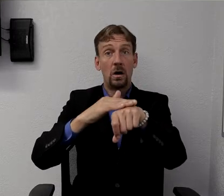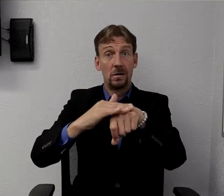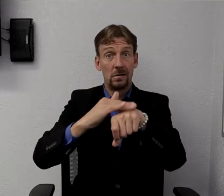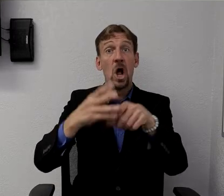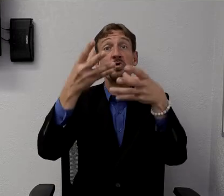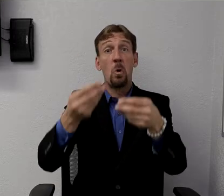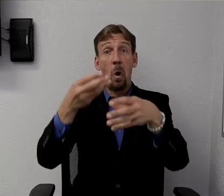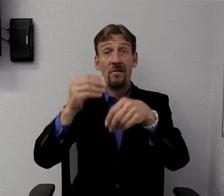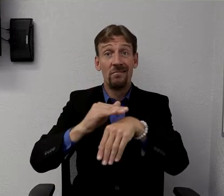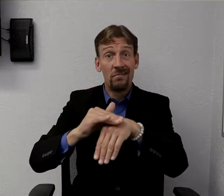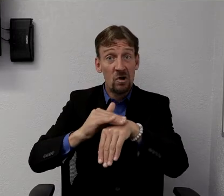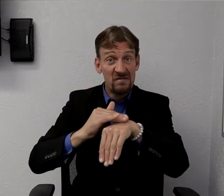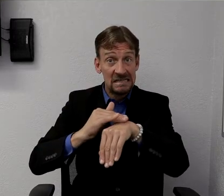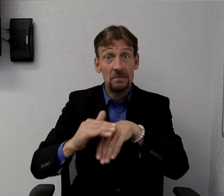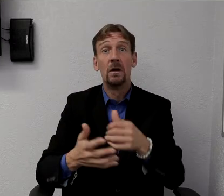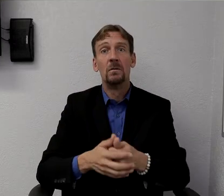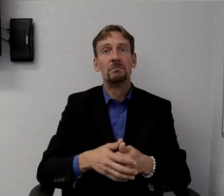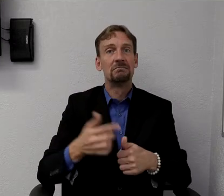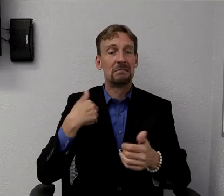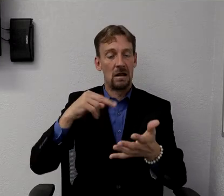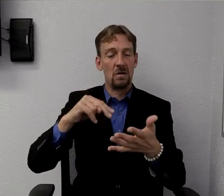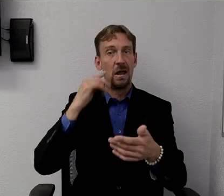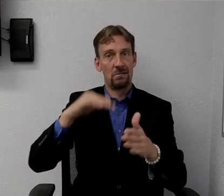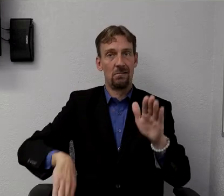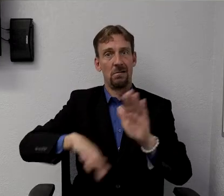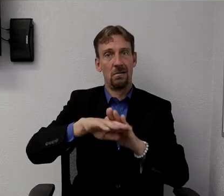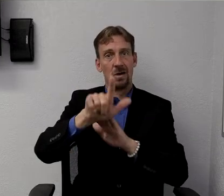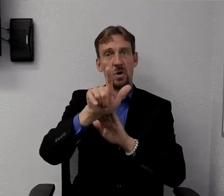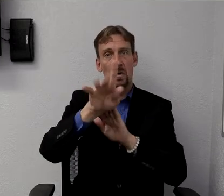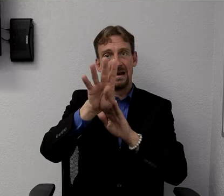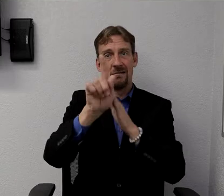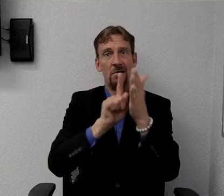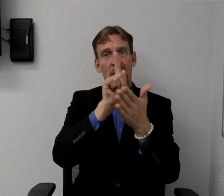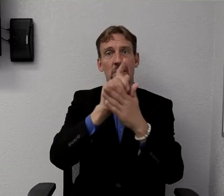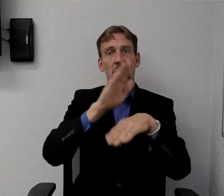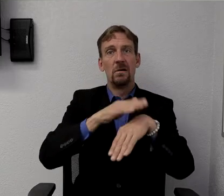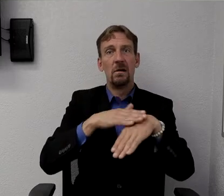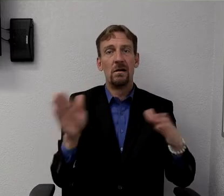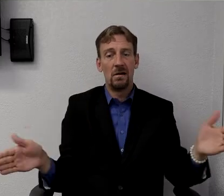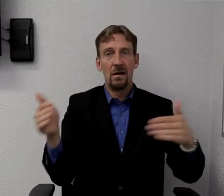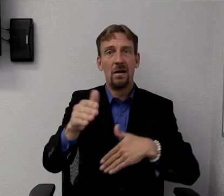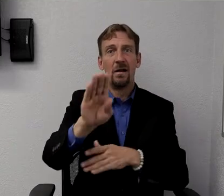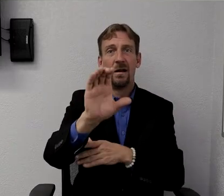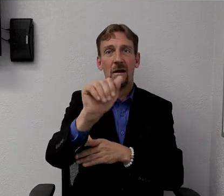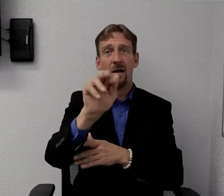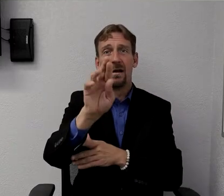that it lives up to 24 hours on cardboard. So yeah, when you go to the grocery